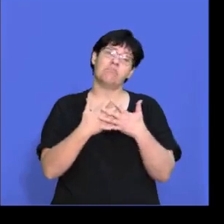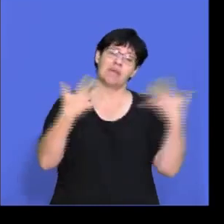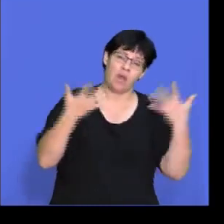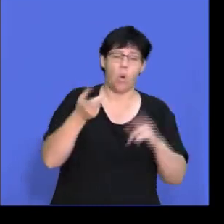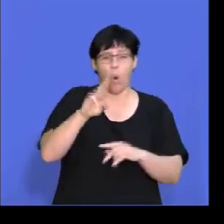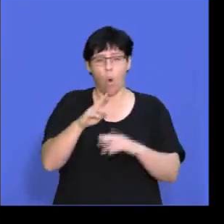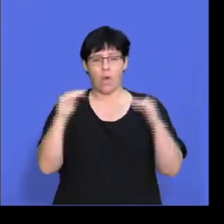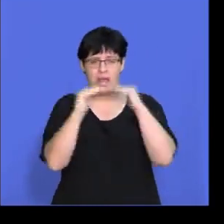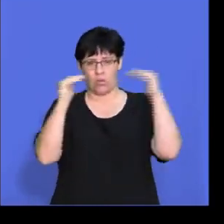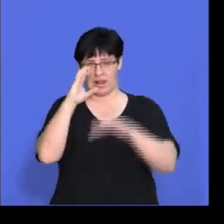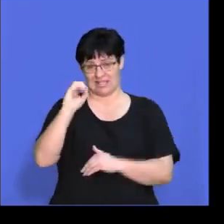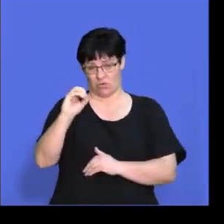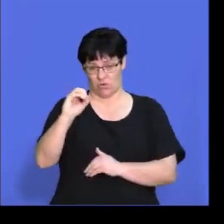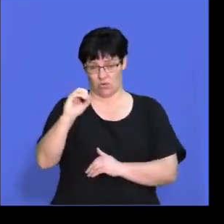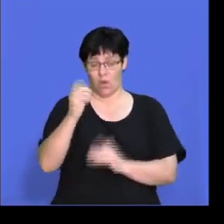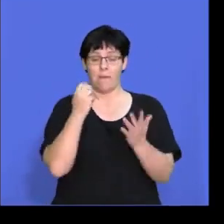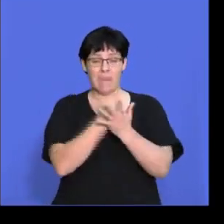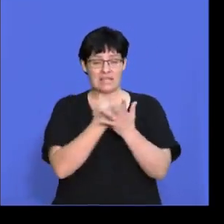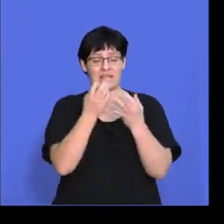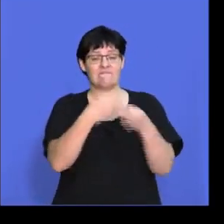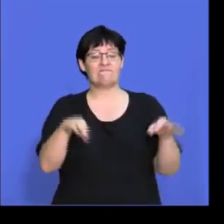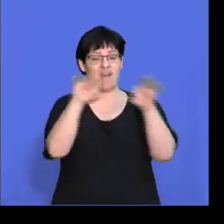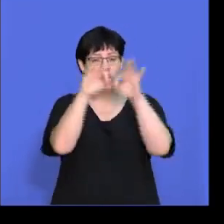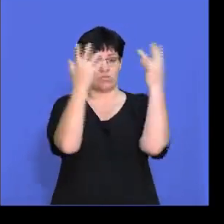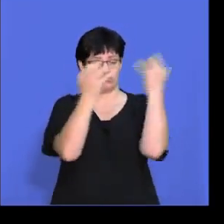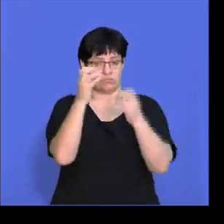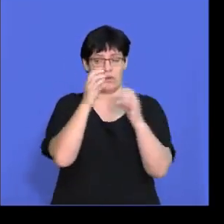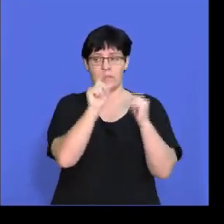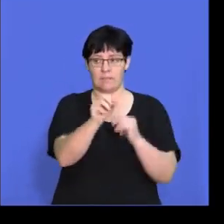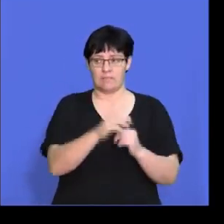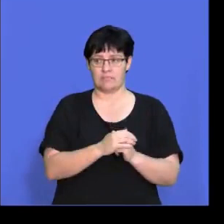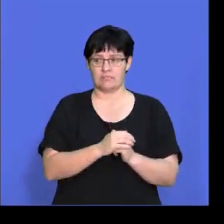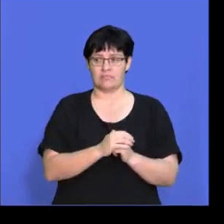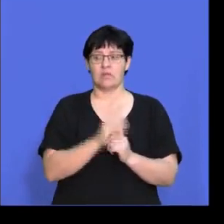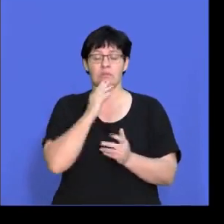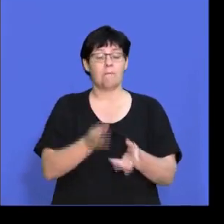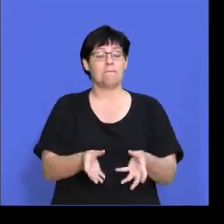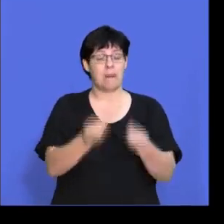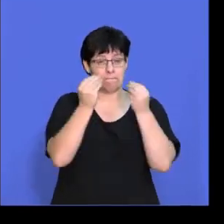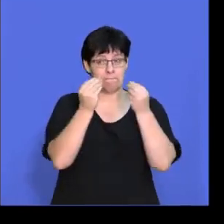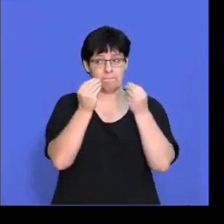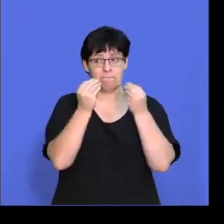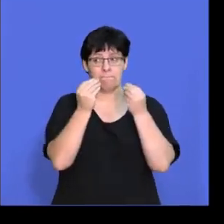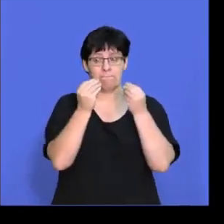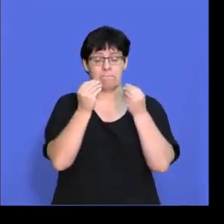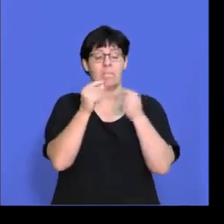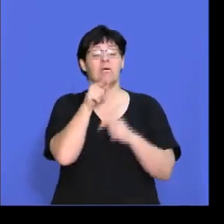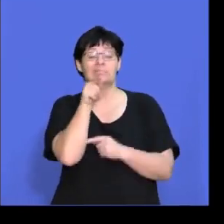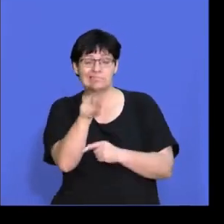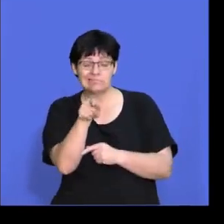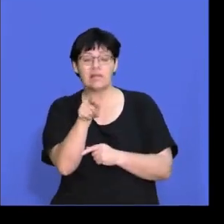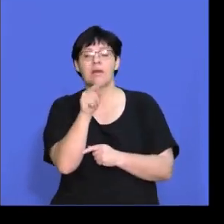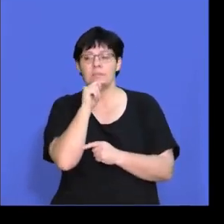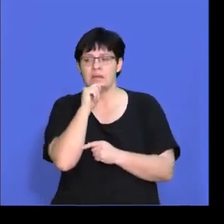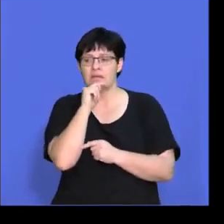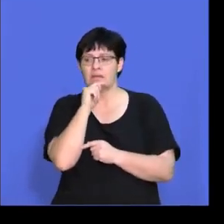to 0. So we need to calculate the value of that discriminant. In order to get the discriminant, we know that that is equal